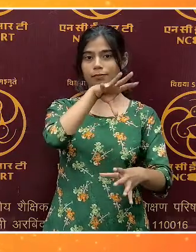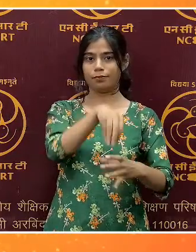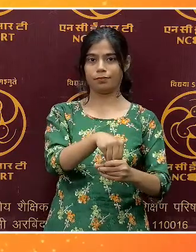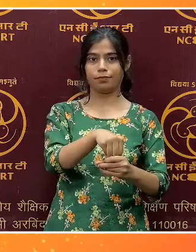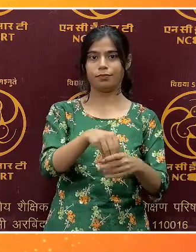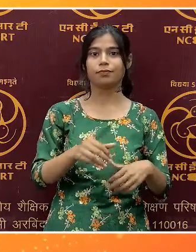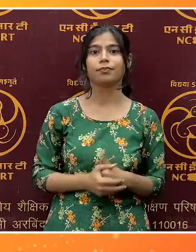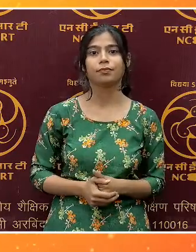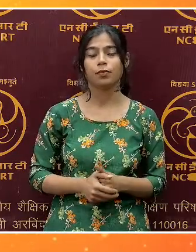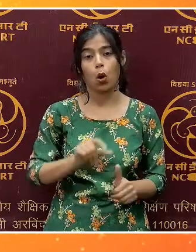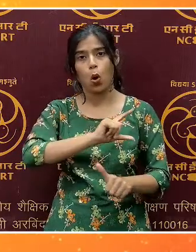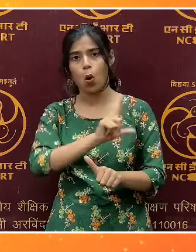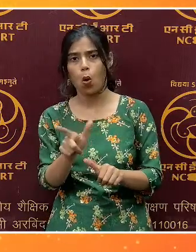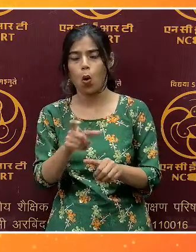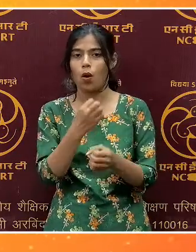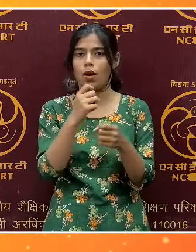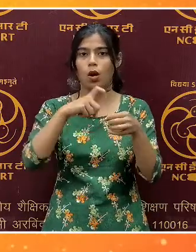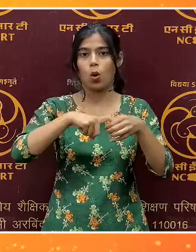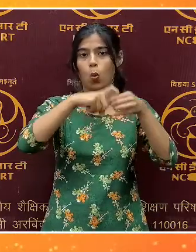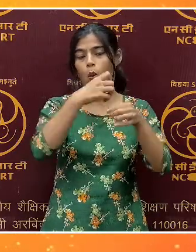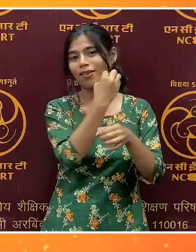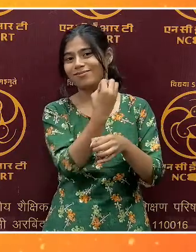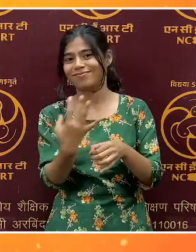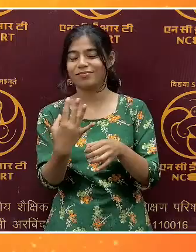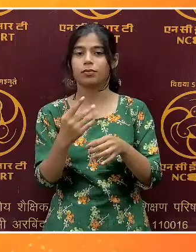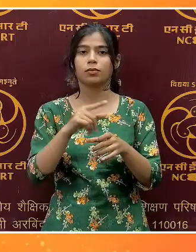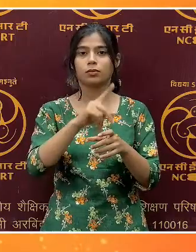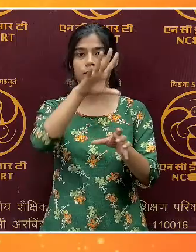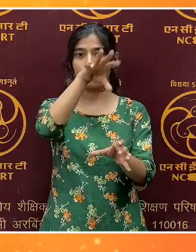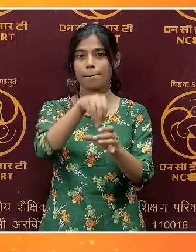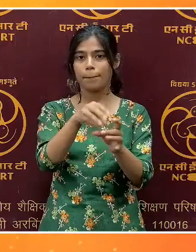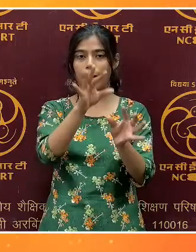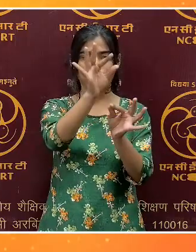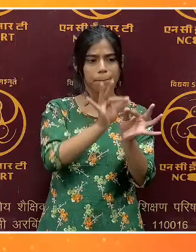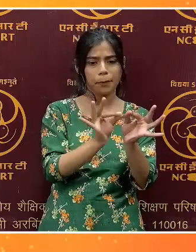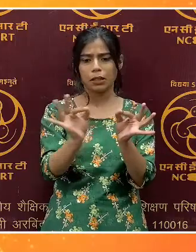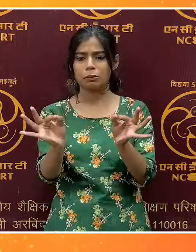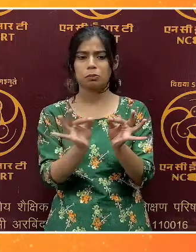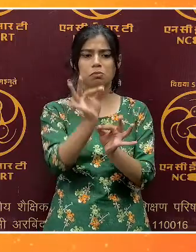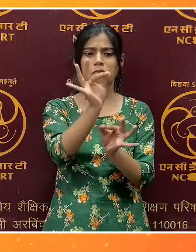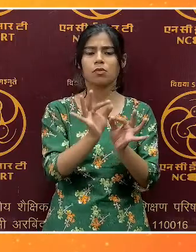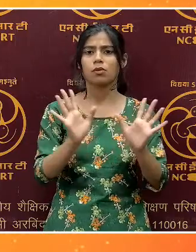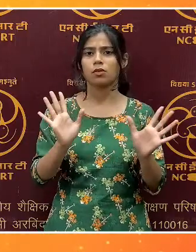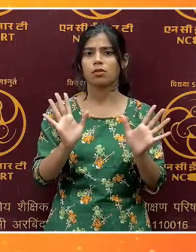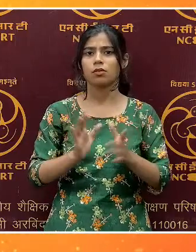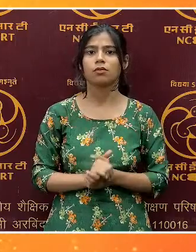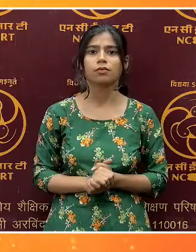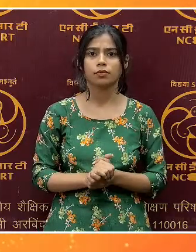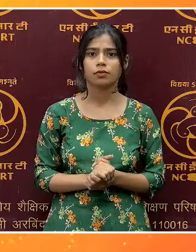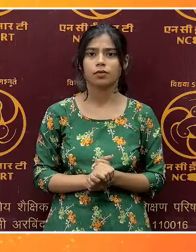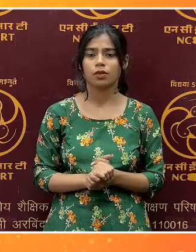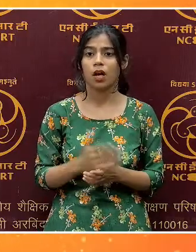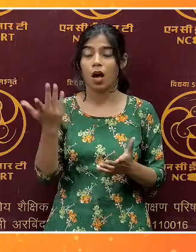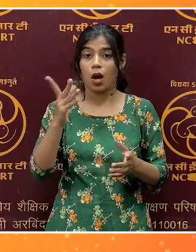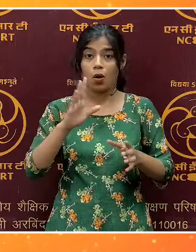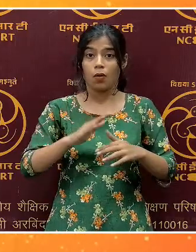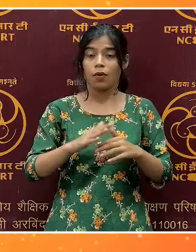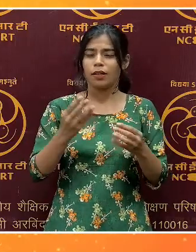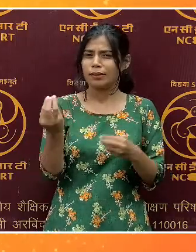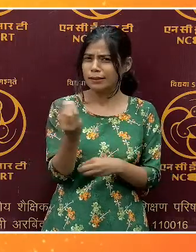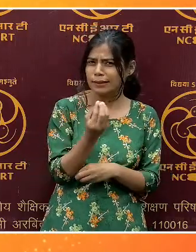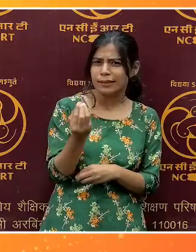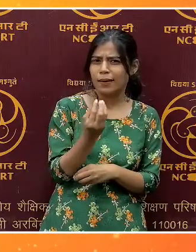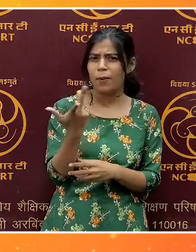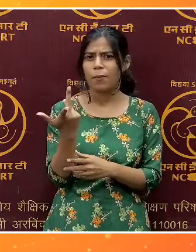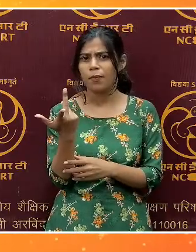can be measured are called physical quantities, and the list of physical quantities is very long. Some of